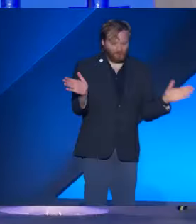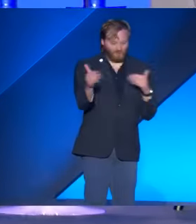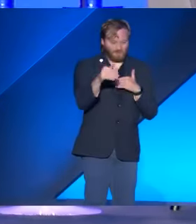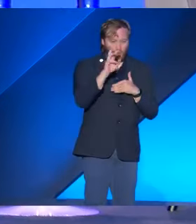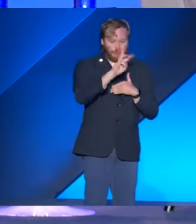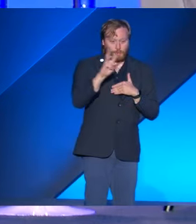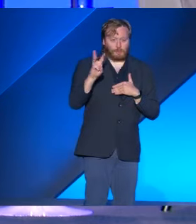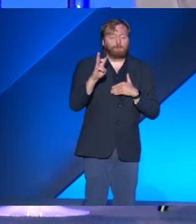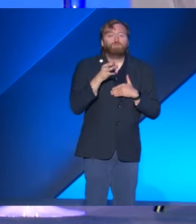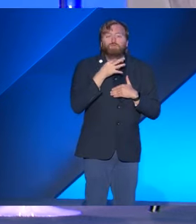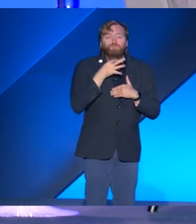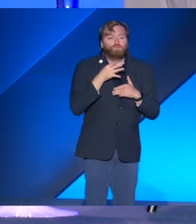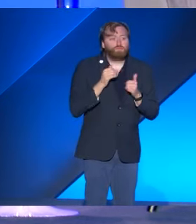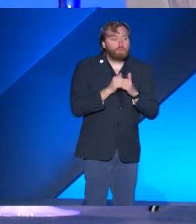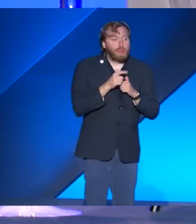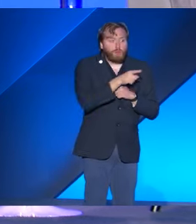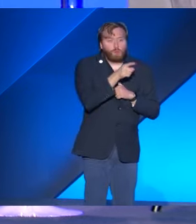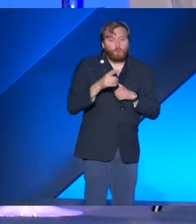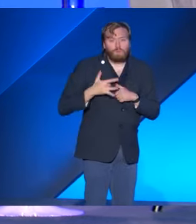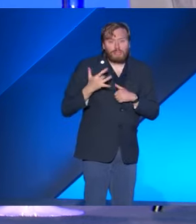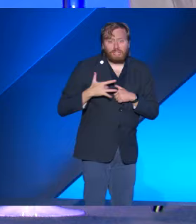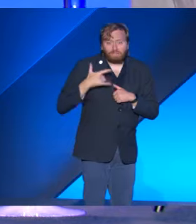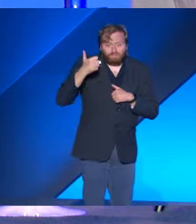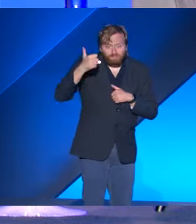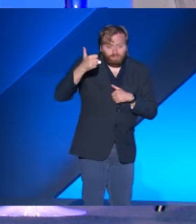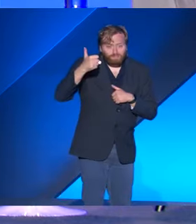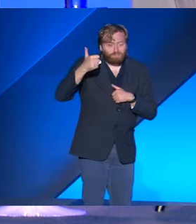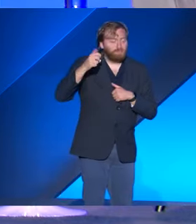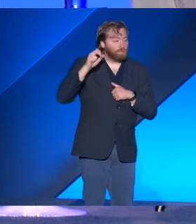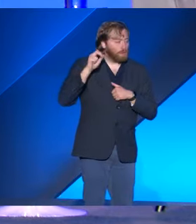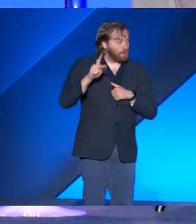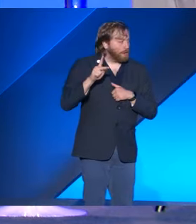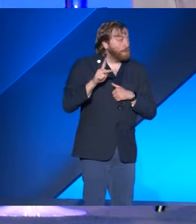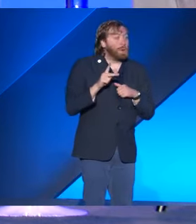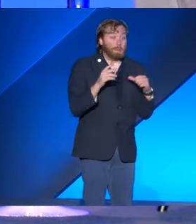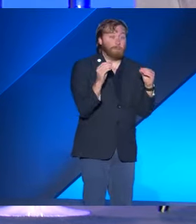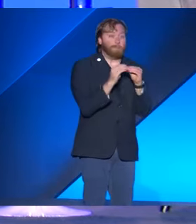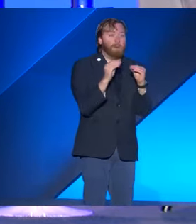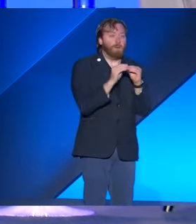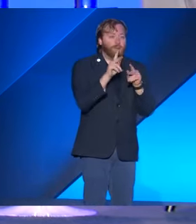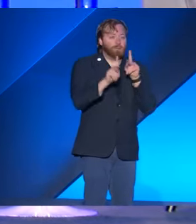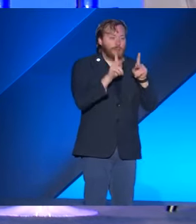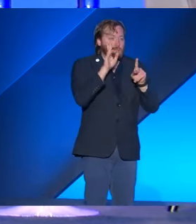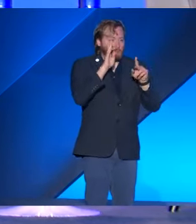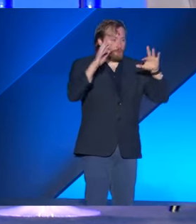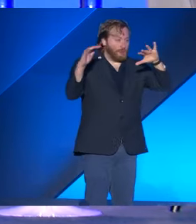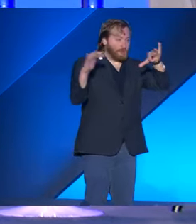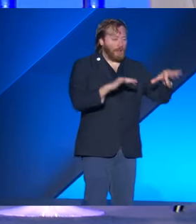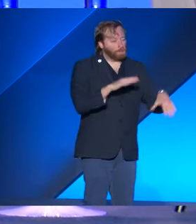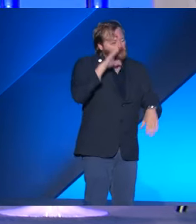How's everybody feeling? Good? All right. We have some more people coming because, you know, timing's weird.